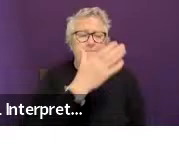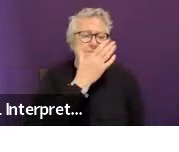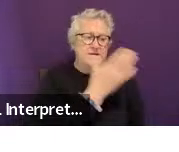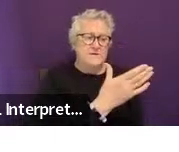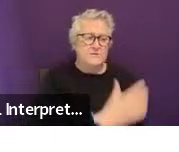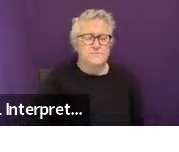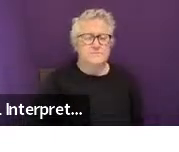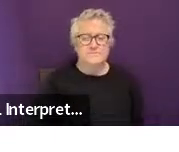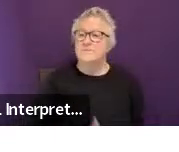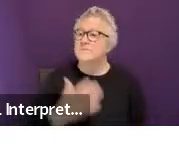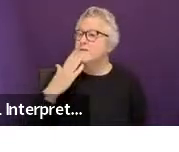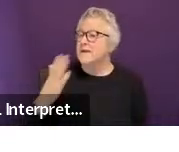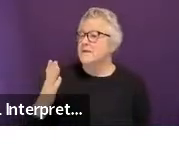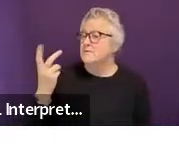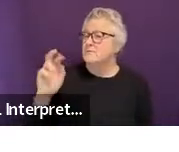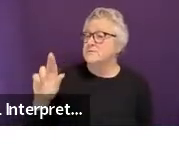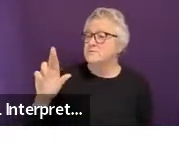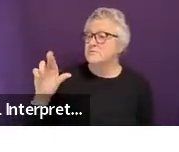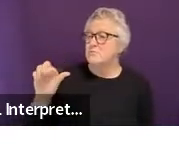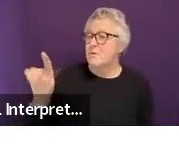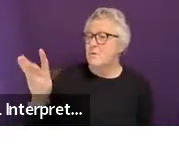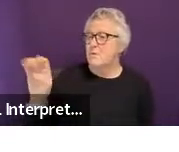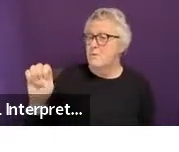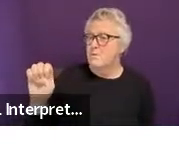Do we have additional commenters?